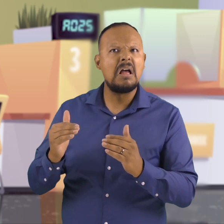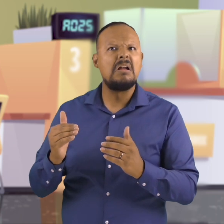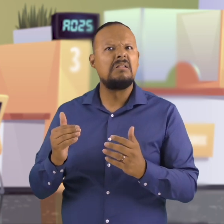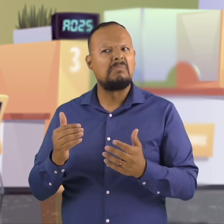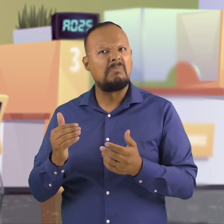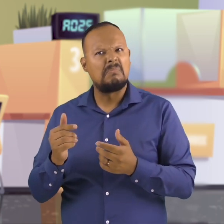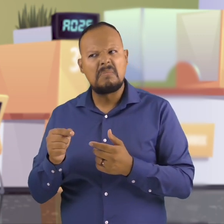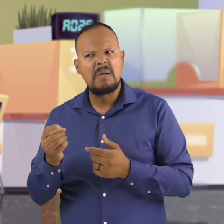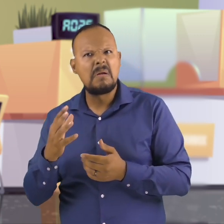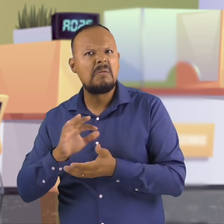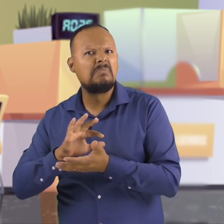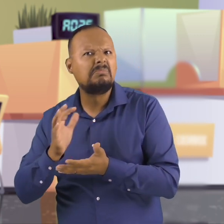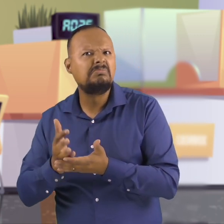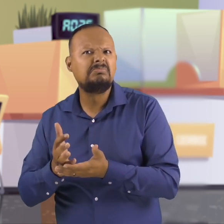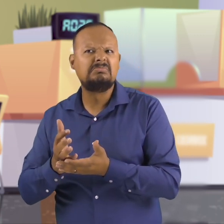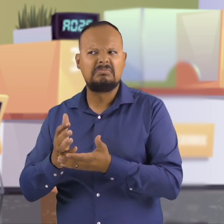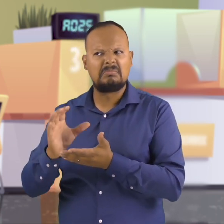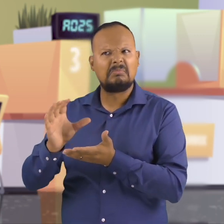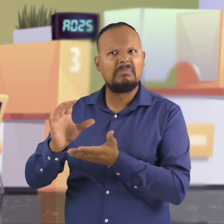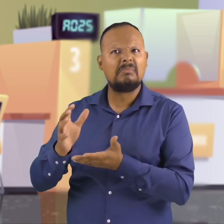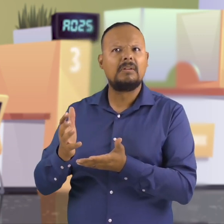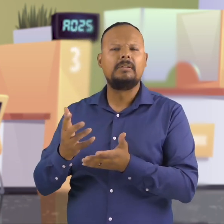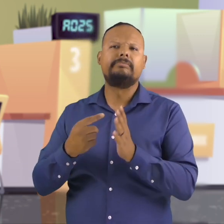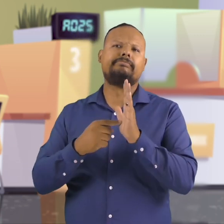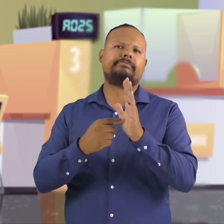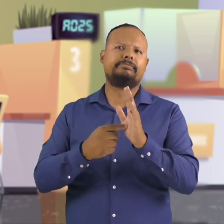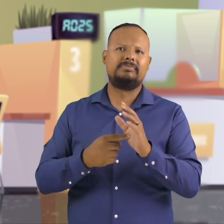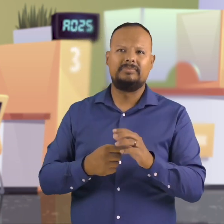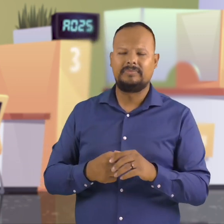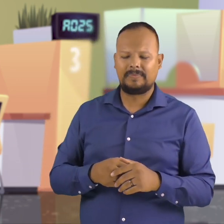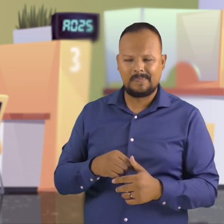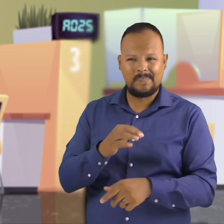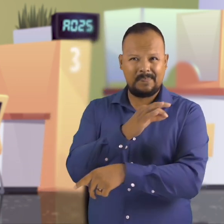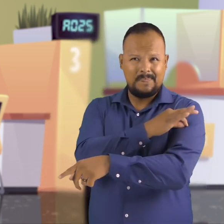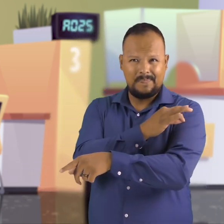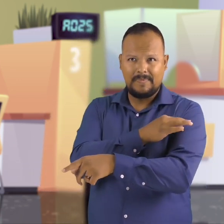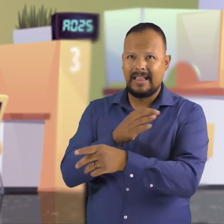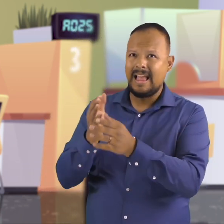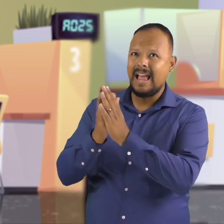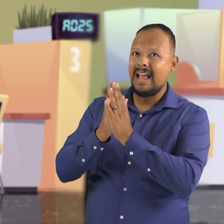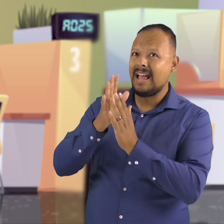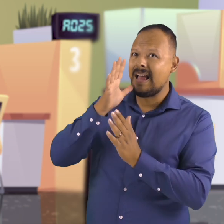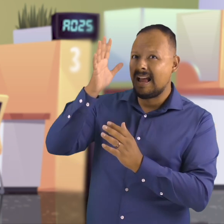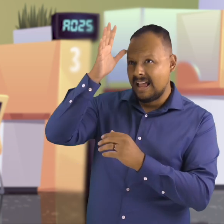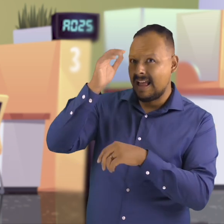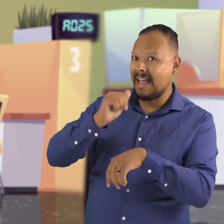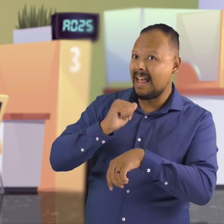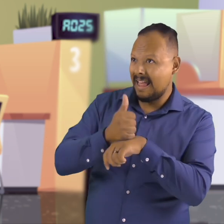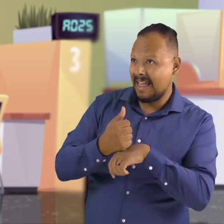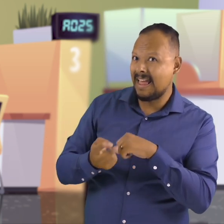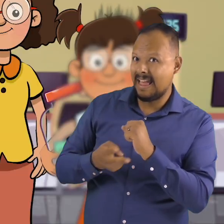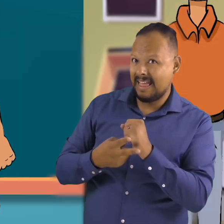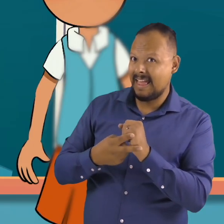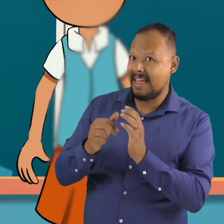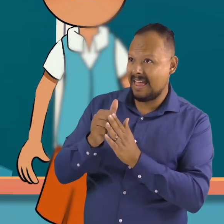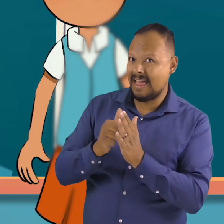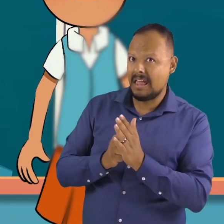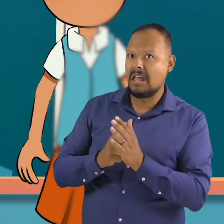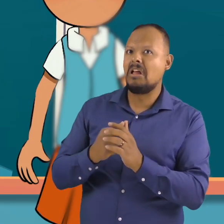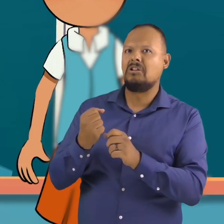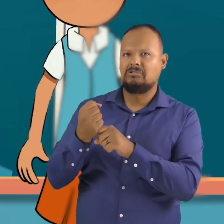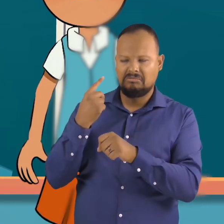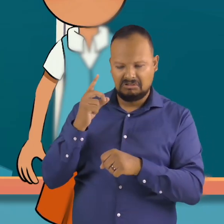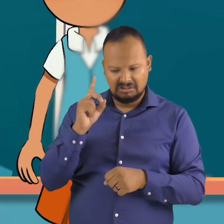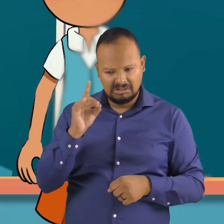our friend Frankie Finance had her parents help her open up a savings account last year. She put